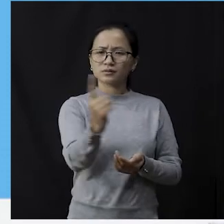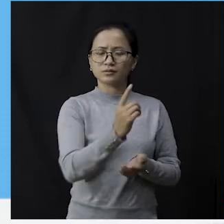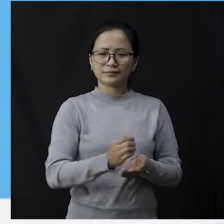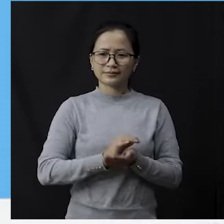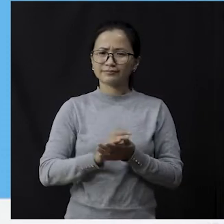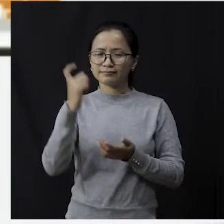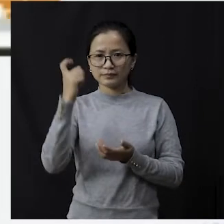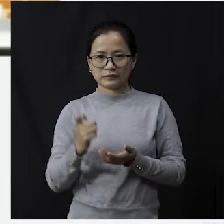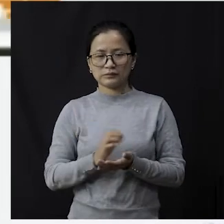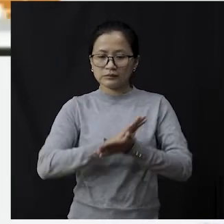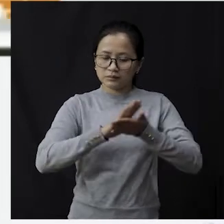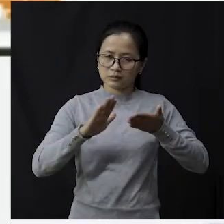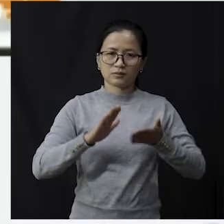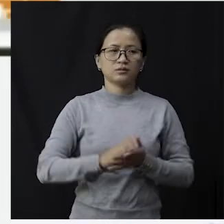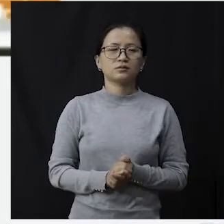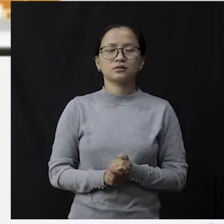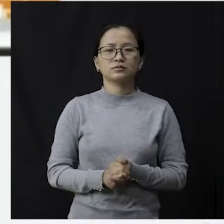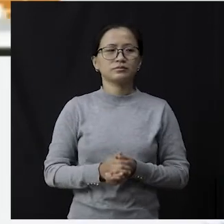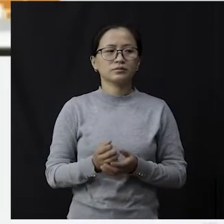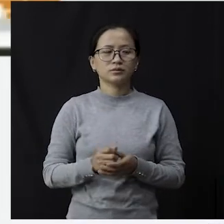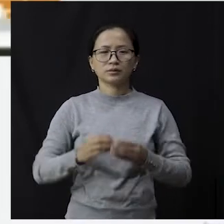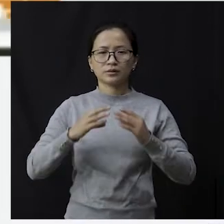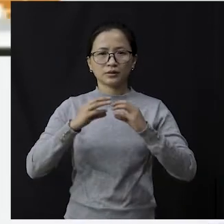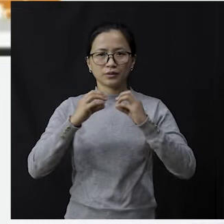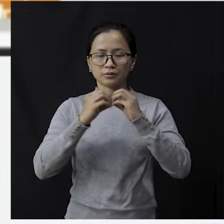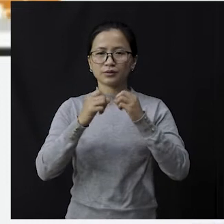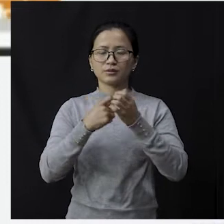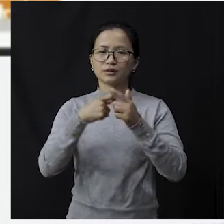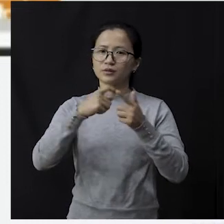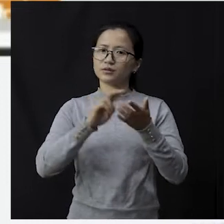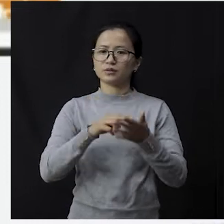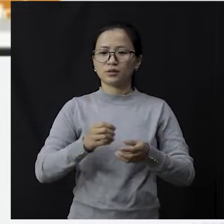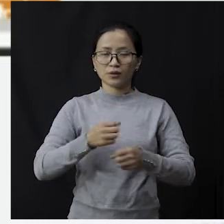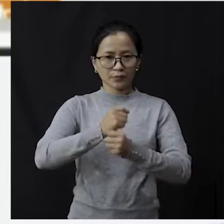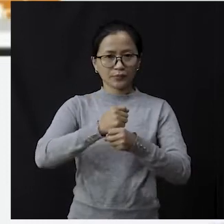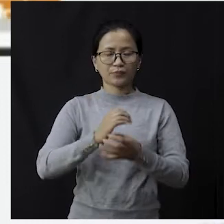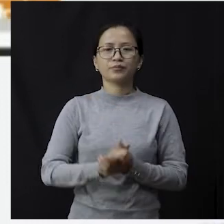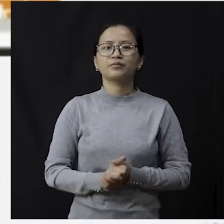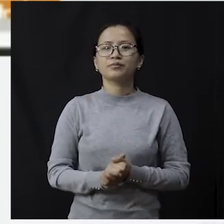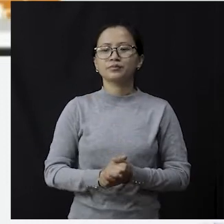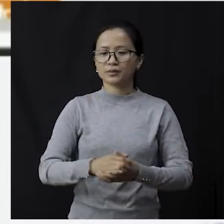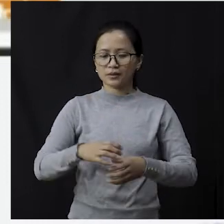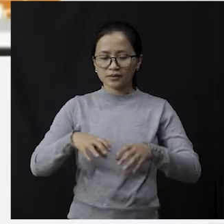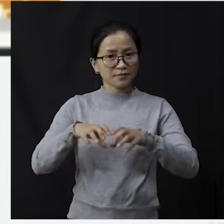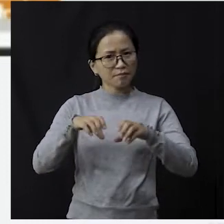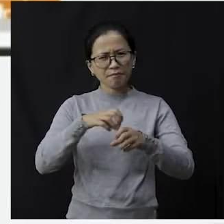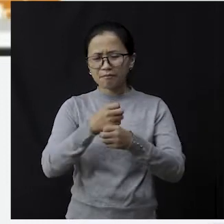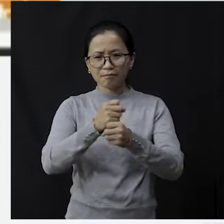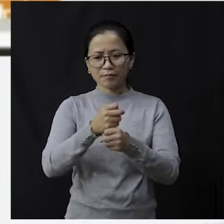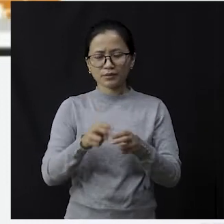neat and clean. Baker. Baker is a person who helps us by baking